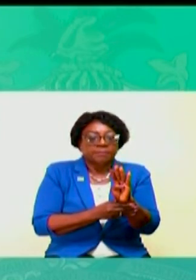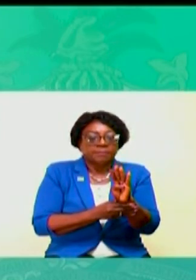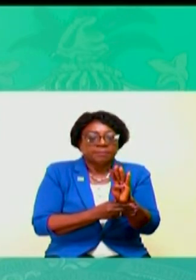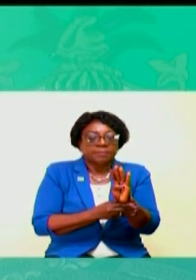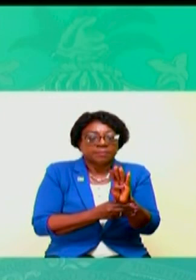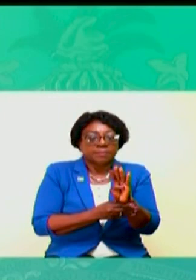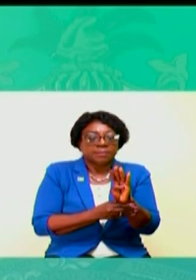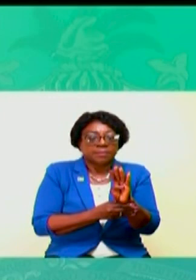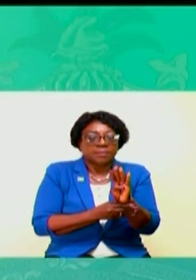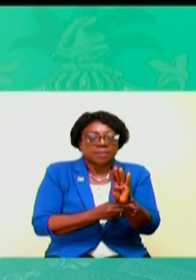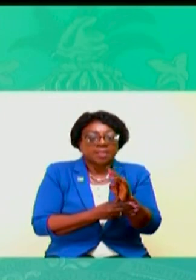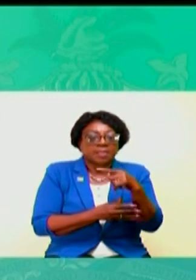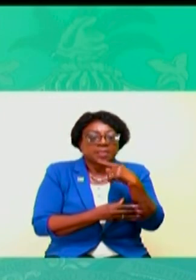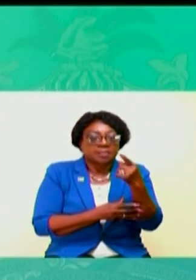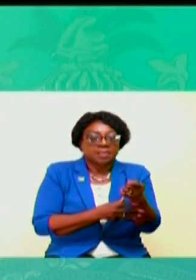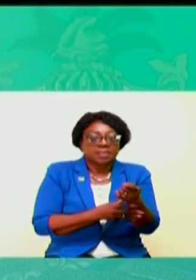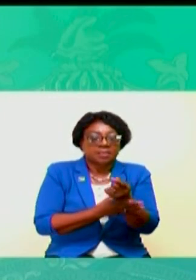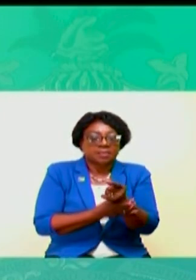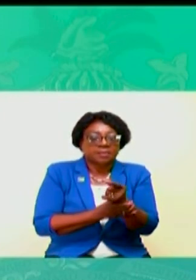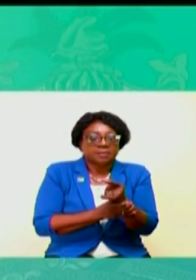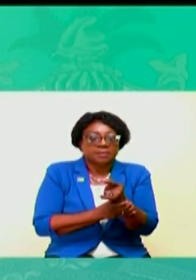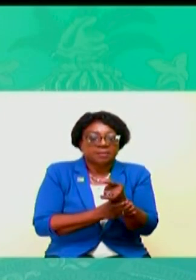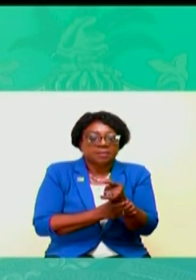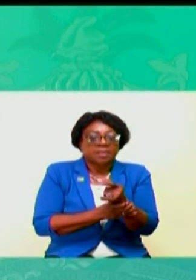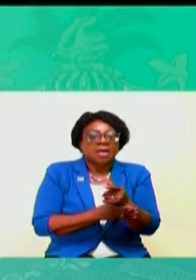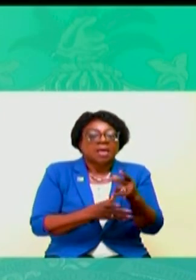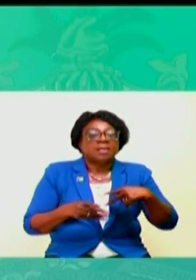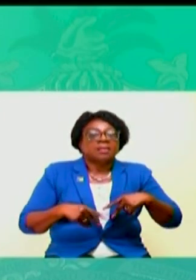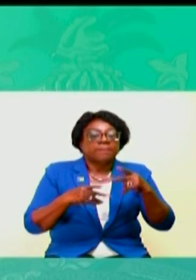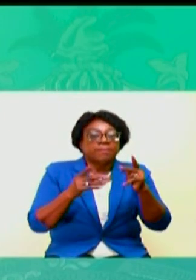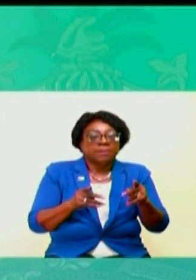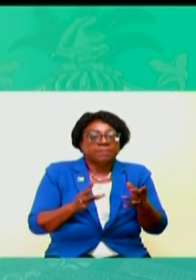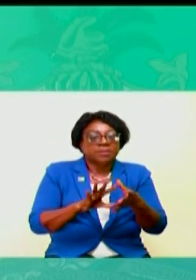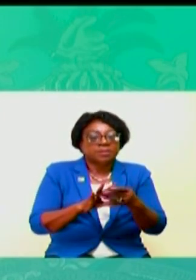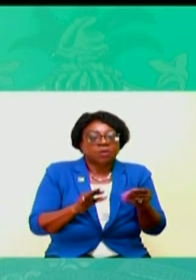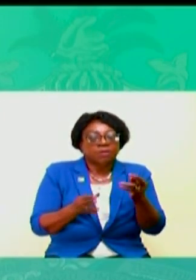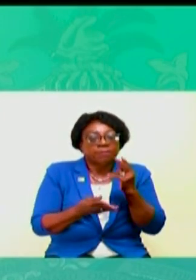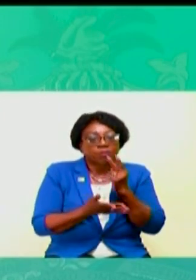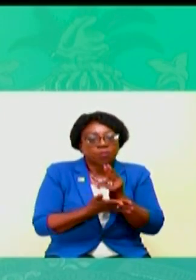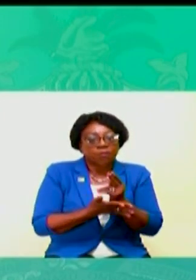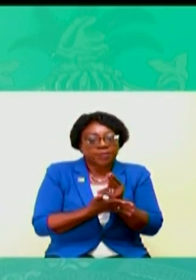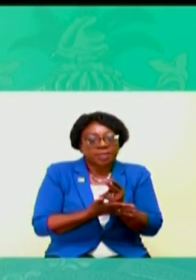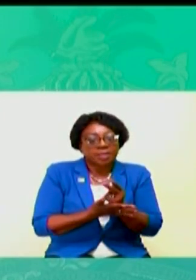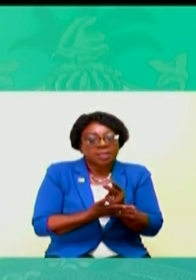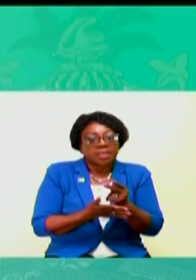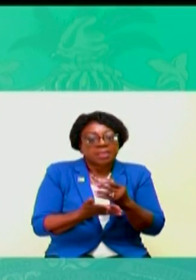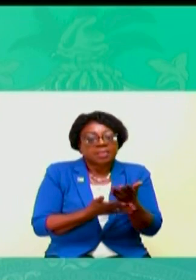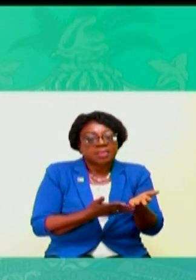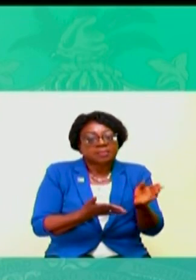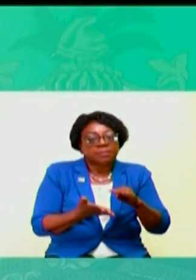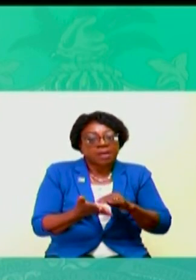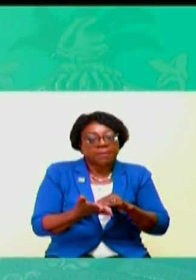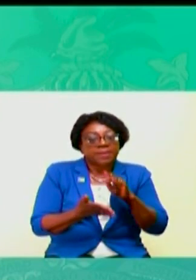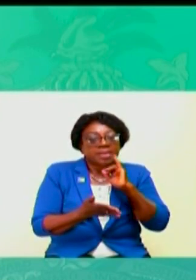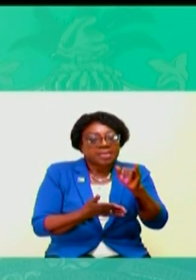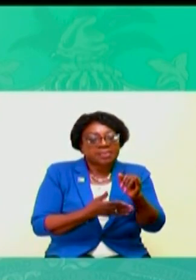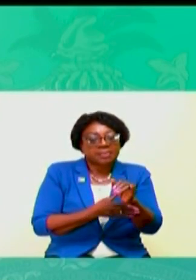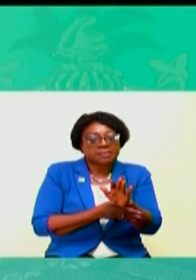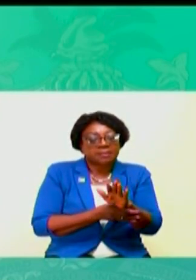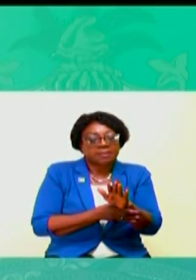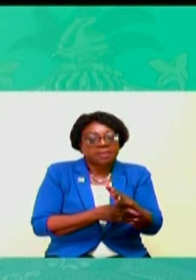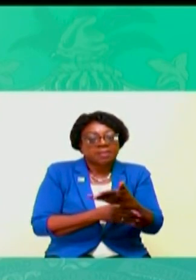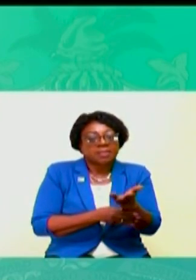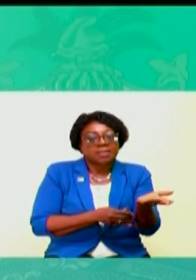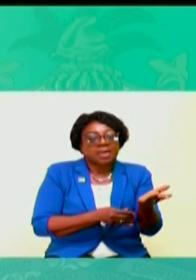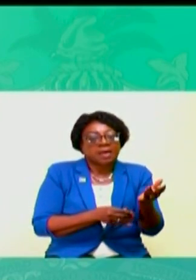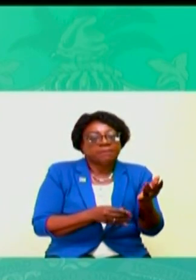Section 34 says the purpose of authenticating these maps is that they have to